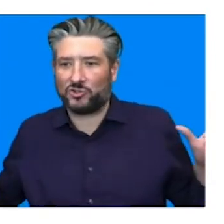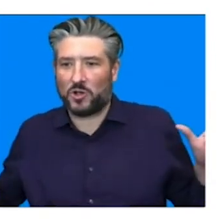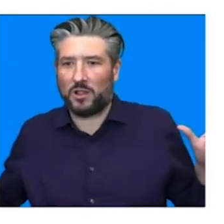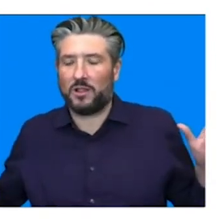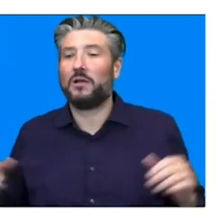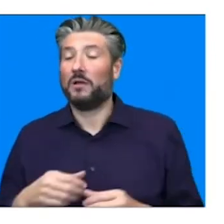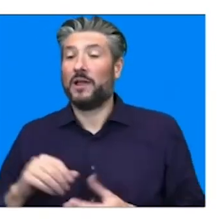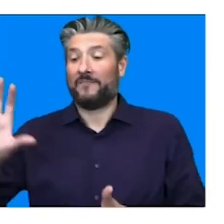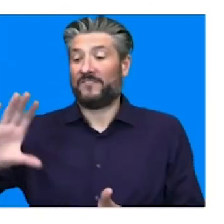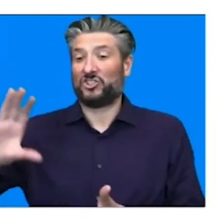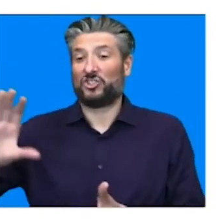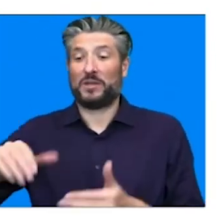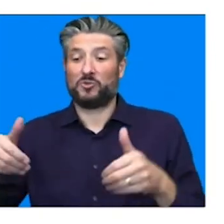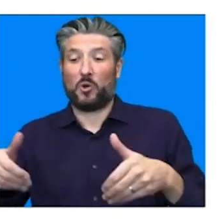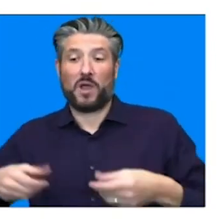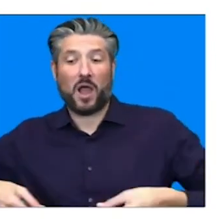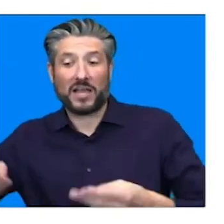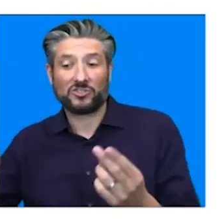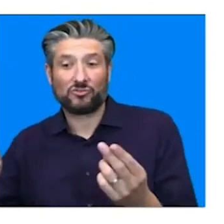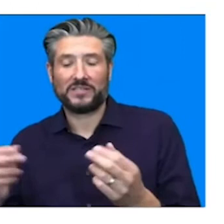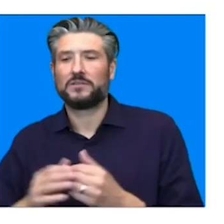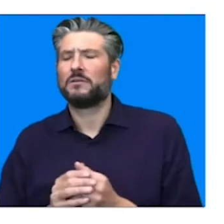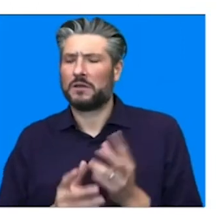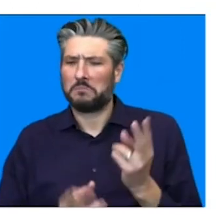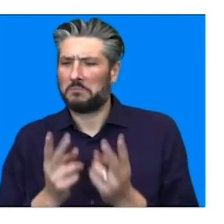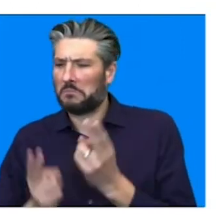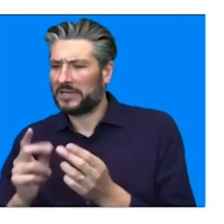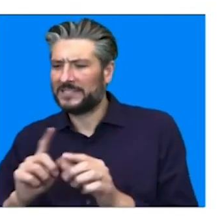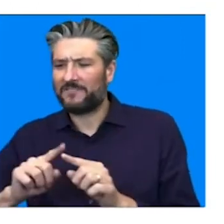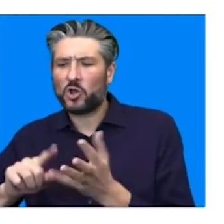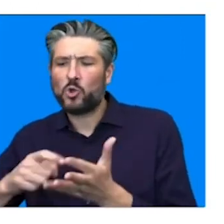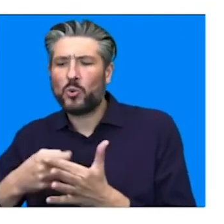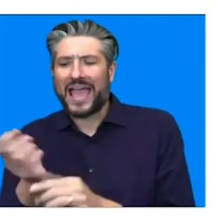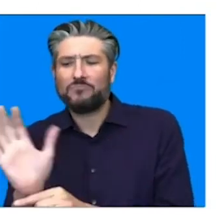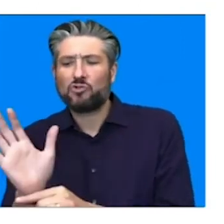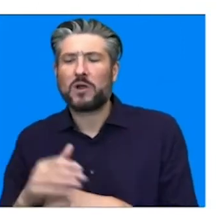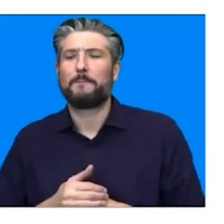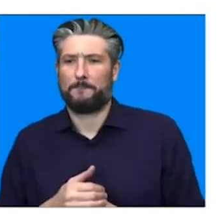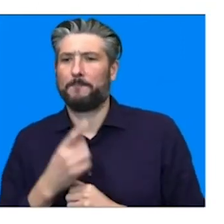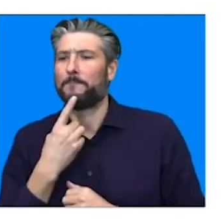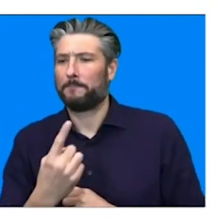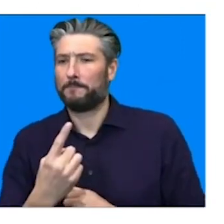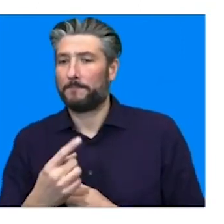street. Excerpts from hit UK programmes. What tells us more about who we are